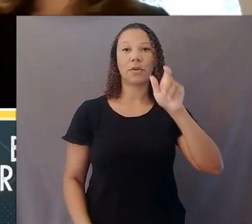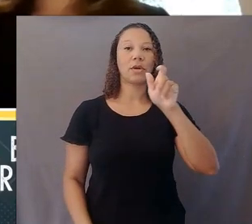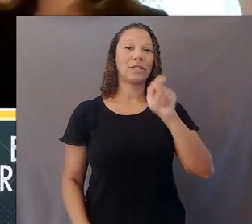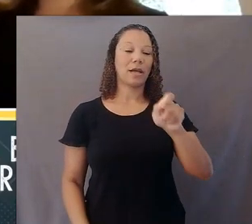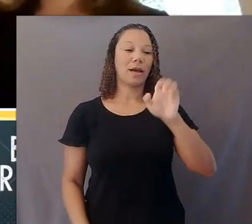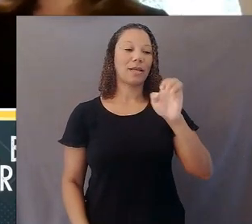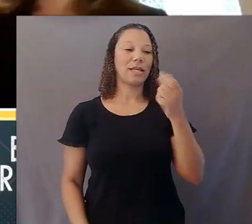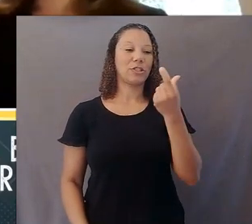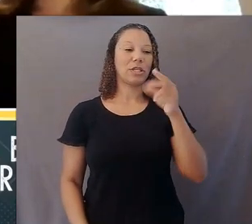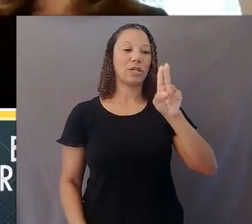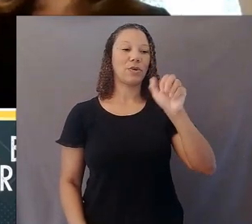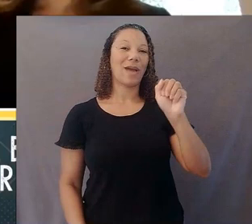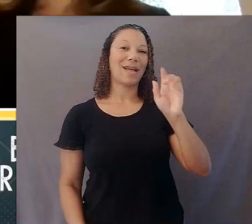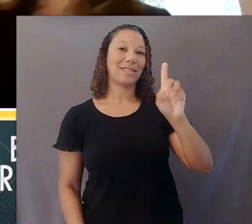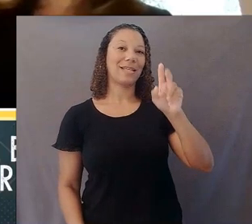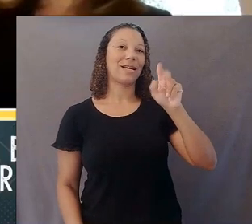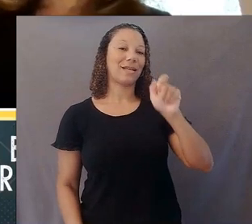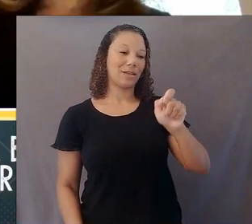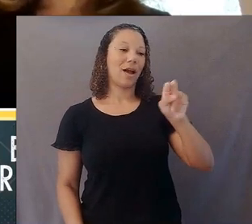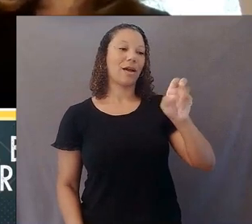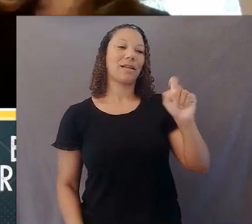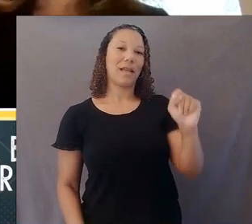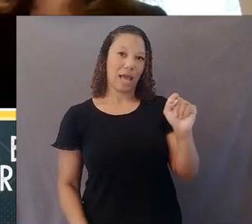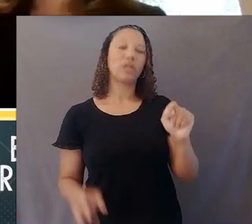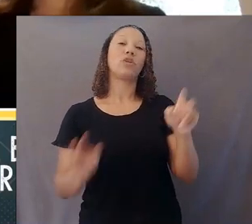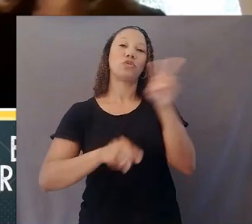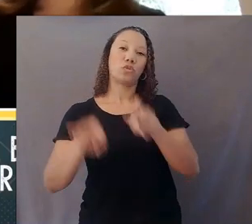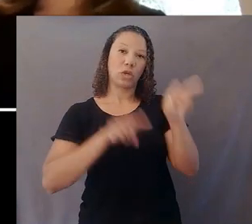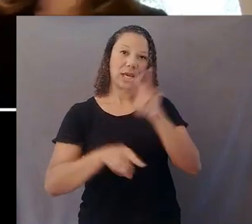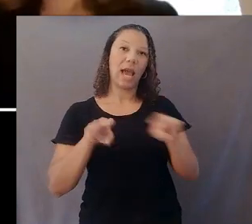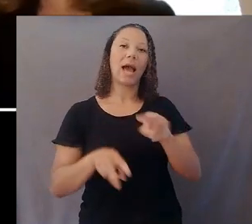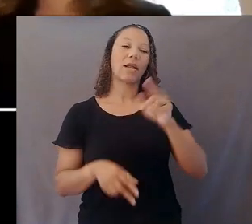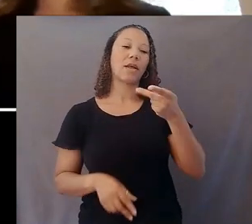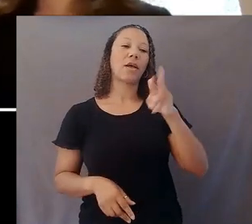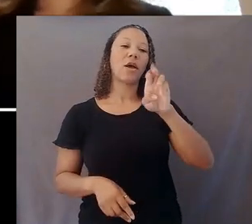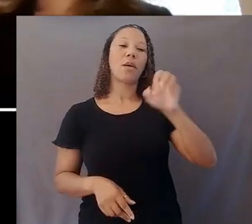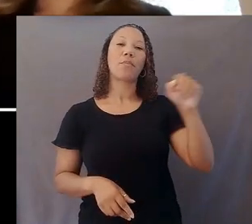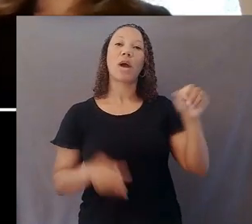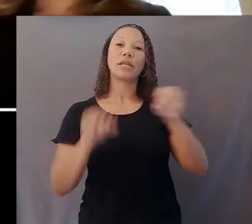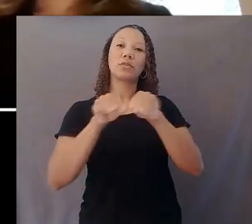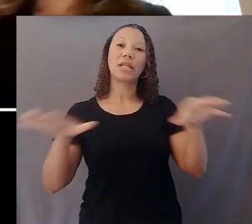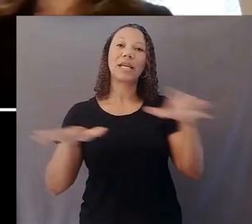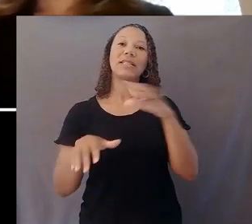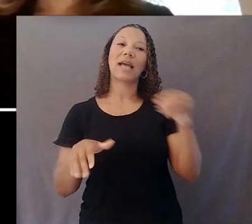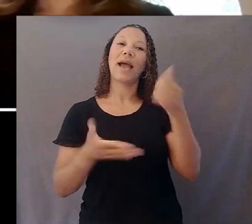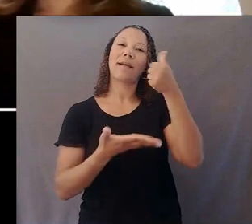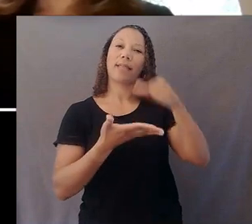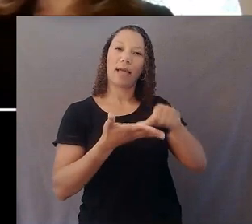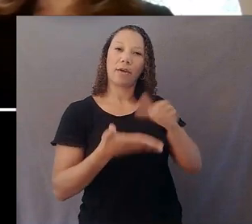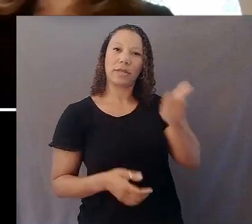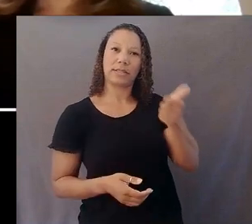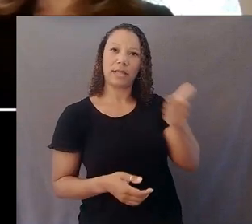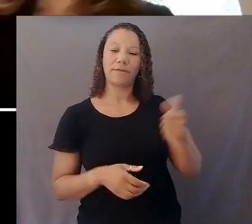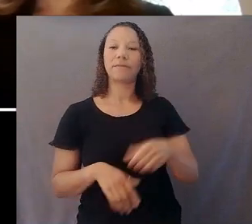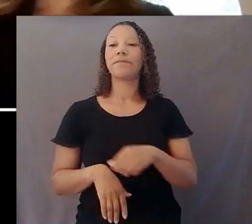www.egusd.net, our website, to view the press release and a copy of the letter. Yeah, and in that